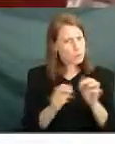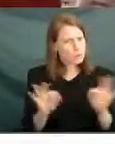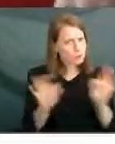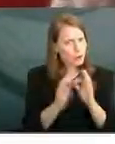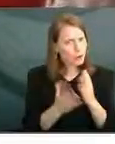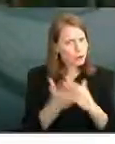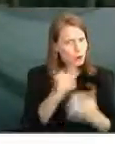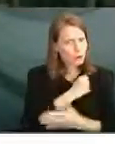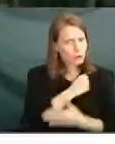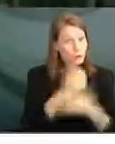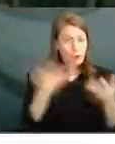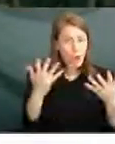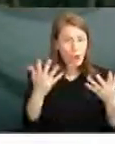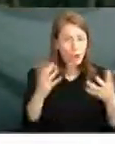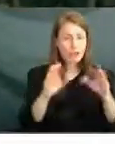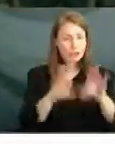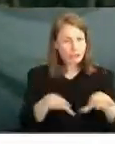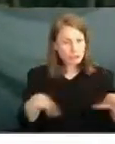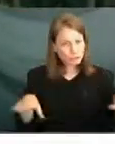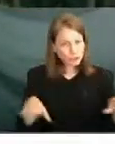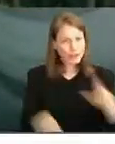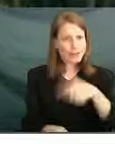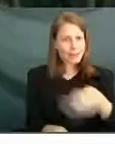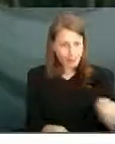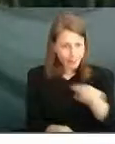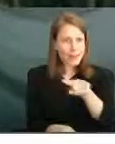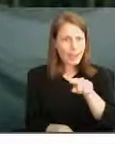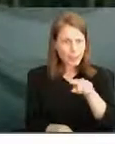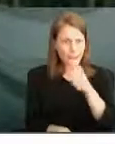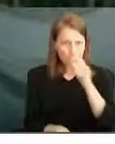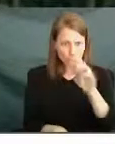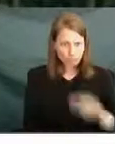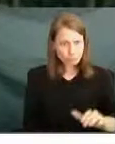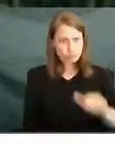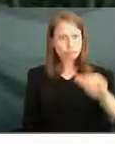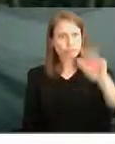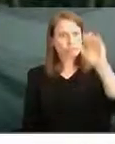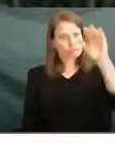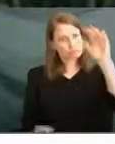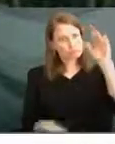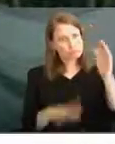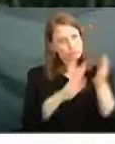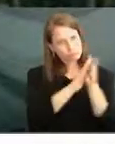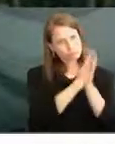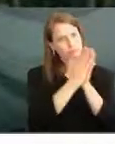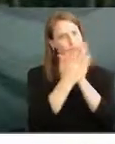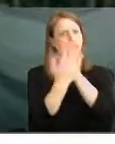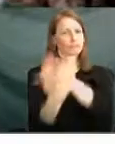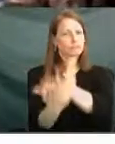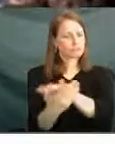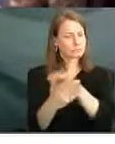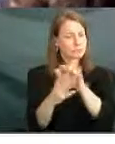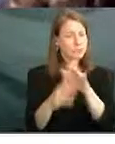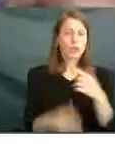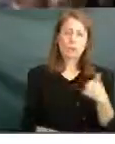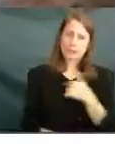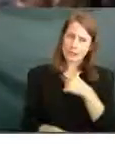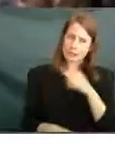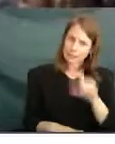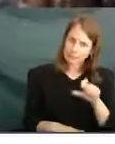We need to give them best possible life when they're kids in order to make them best possible adults when they grow up.